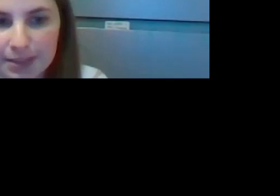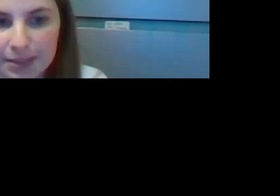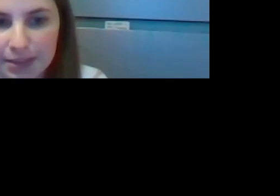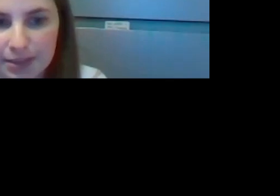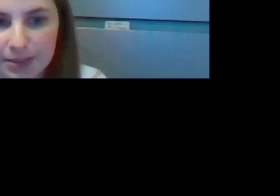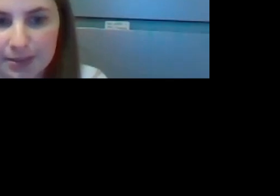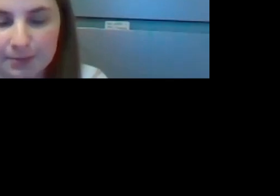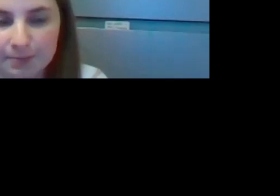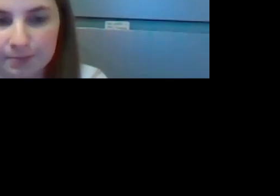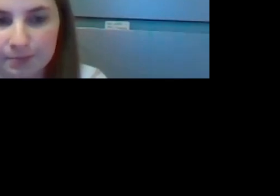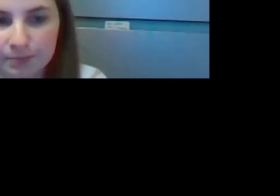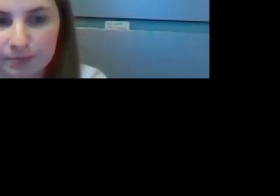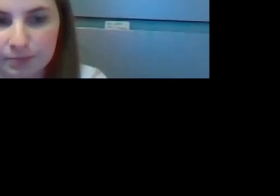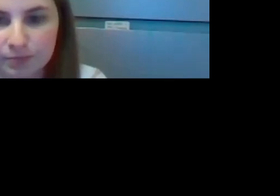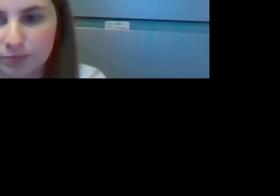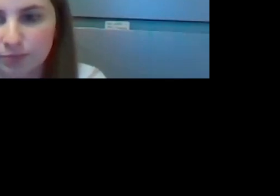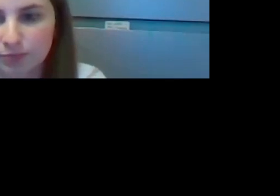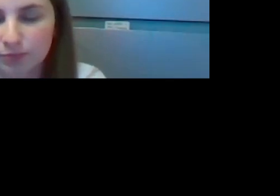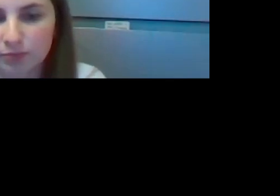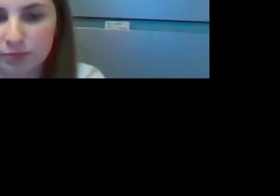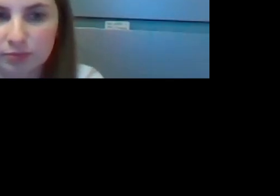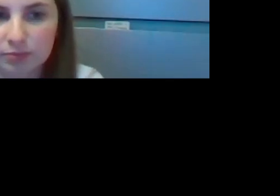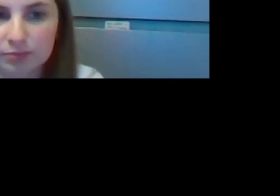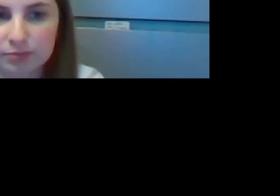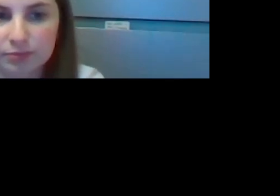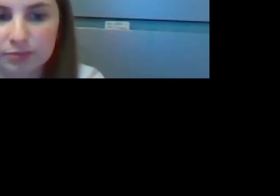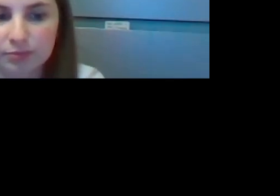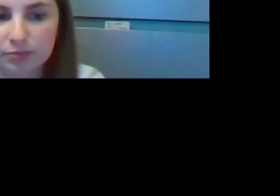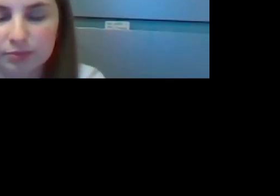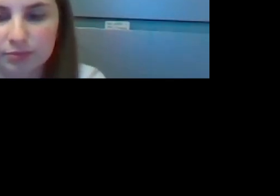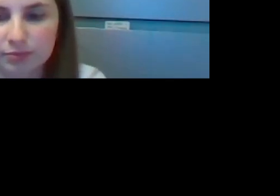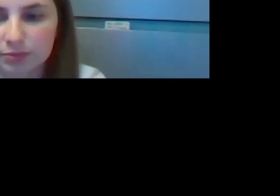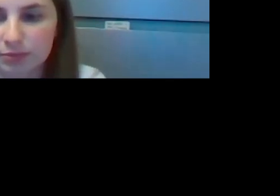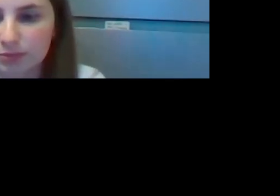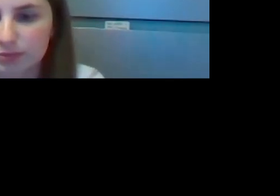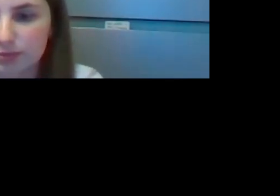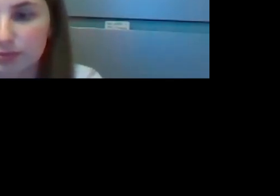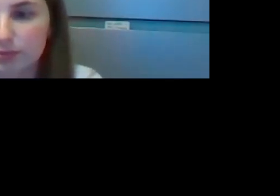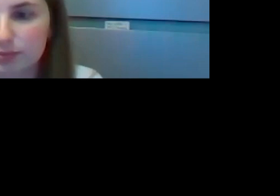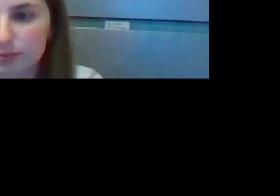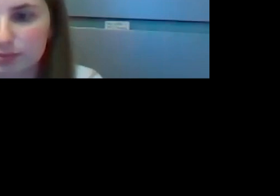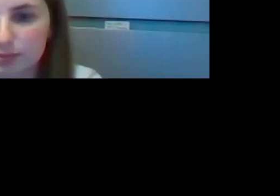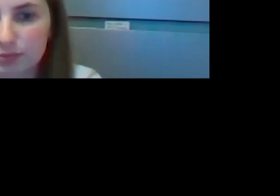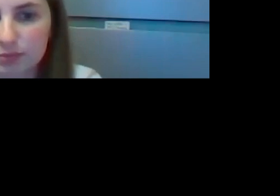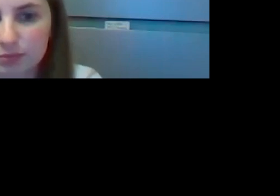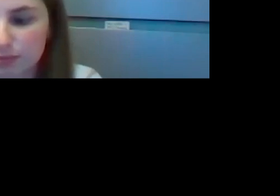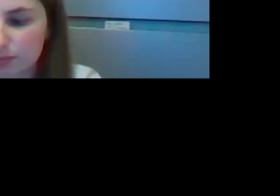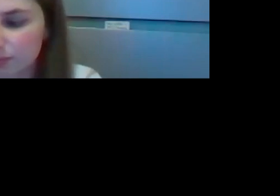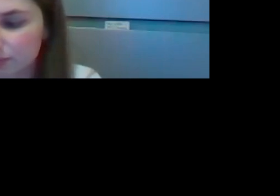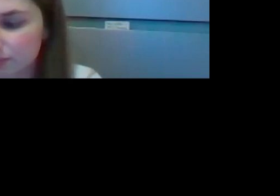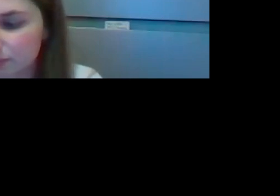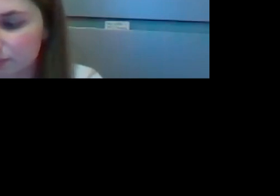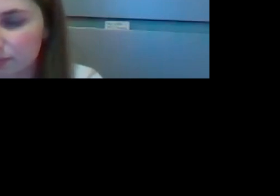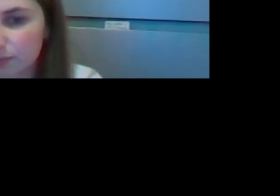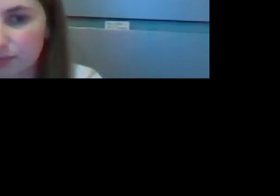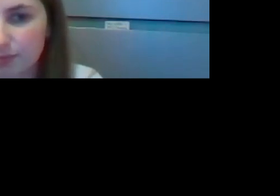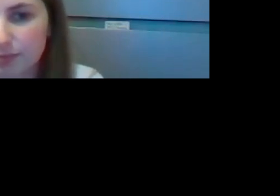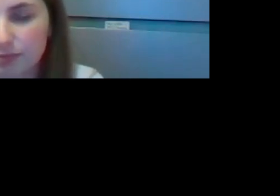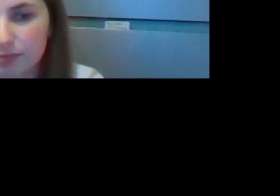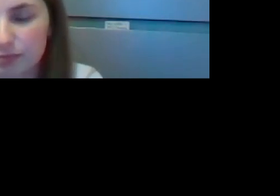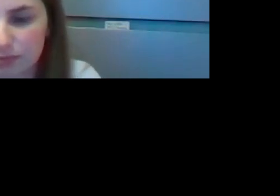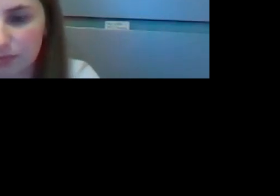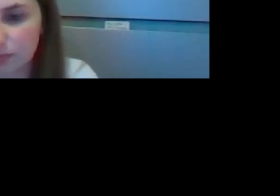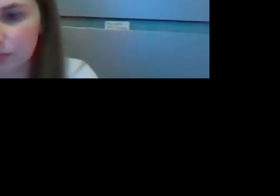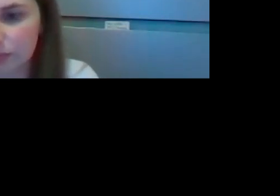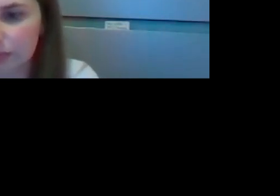Julia. So we wanted to just pull a couple of examples of some syllabi statements. The one that I have put on